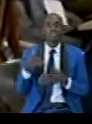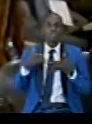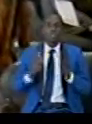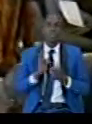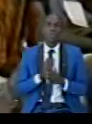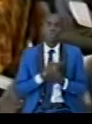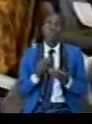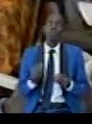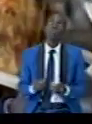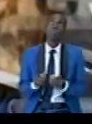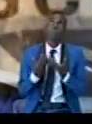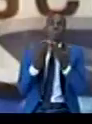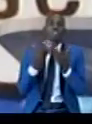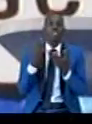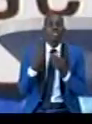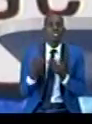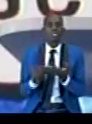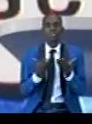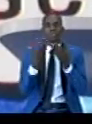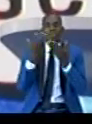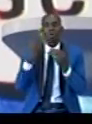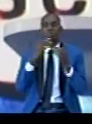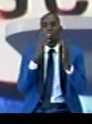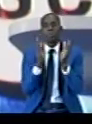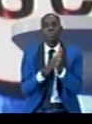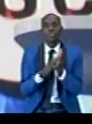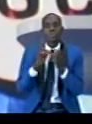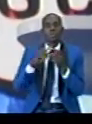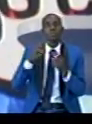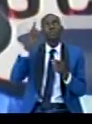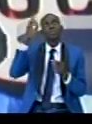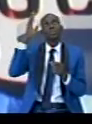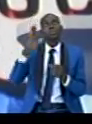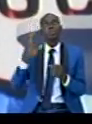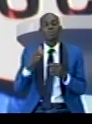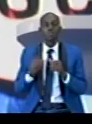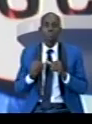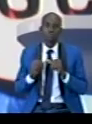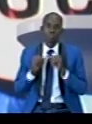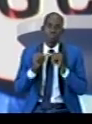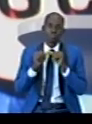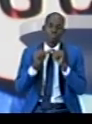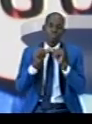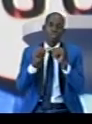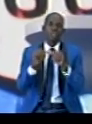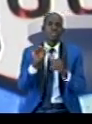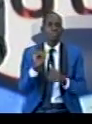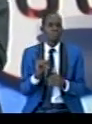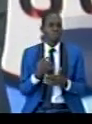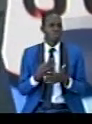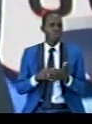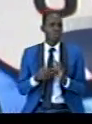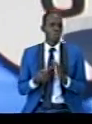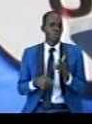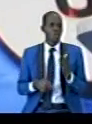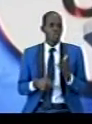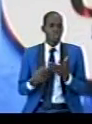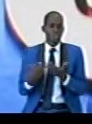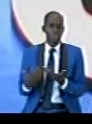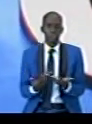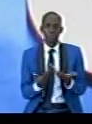the sacrifice of praise to God continually. What does that mean? Sacrifice